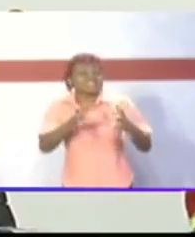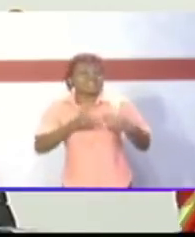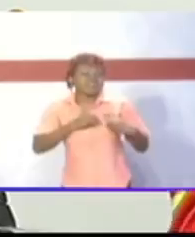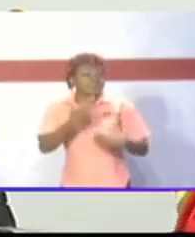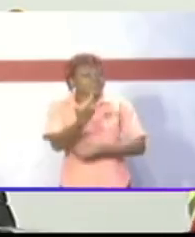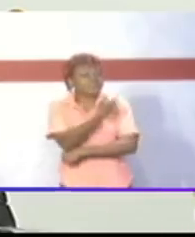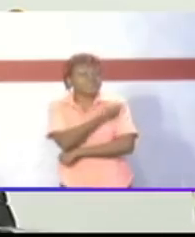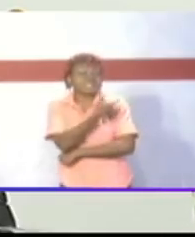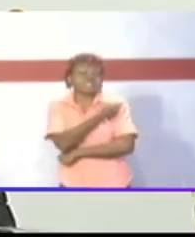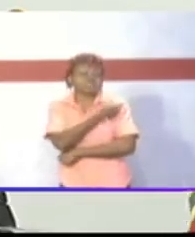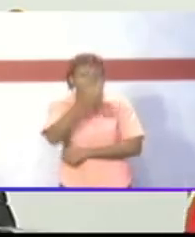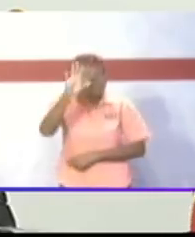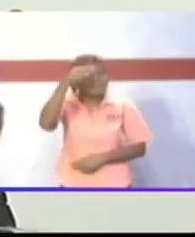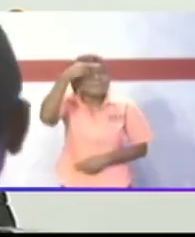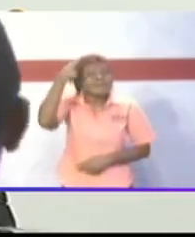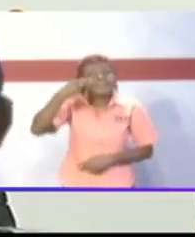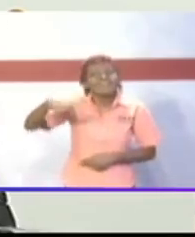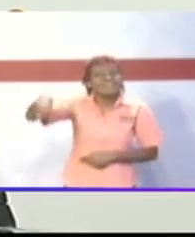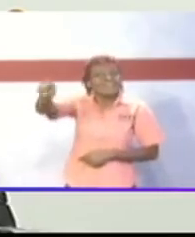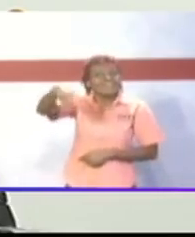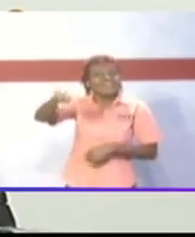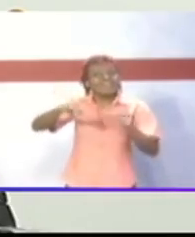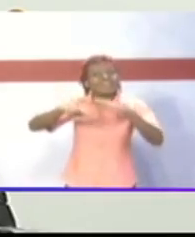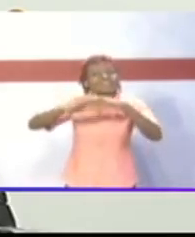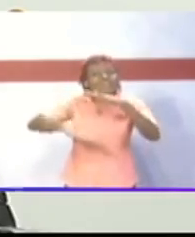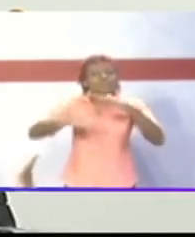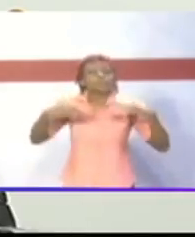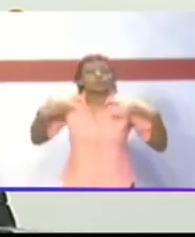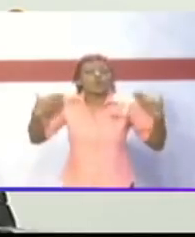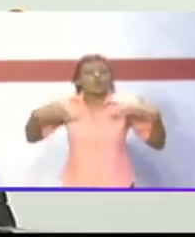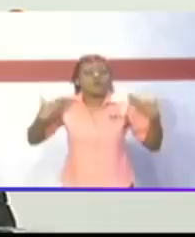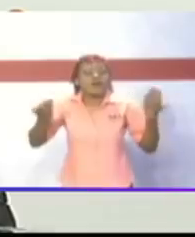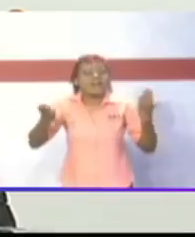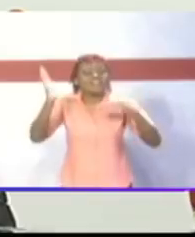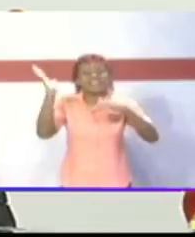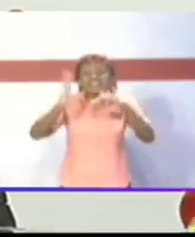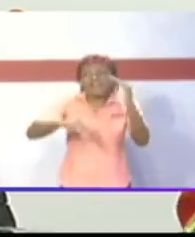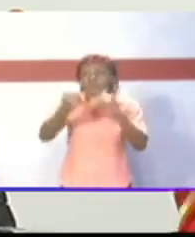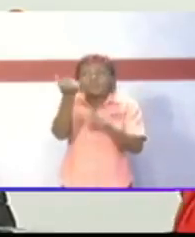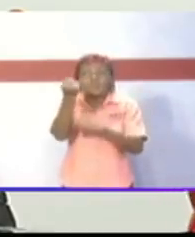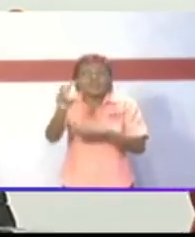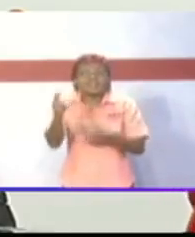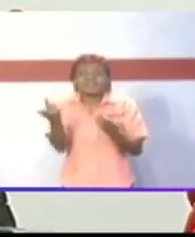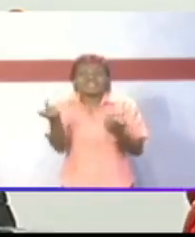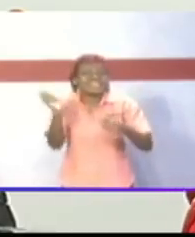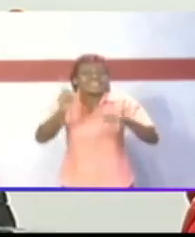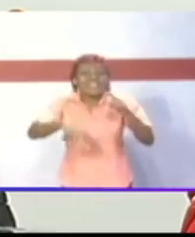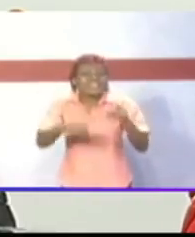vaccinate those who are currently unvaccinatable due to age, or